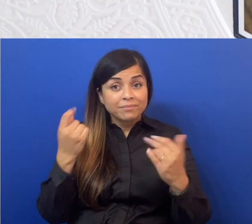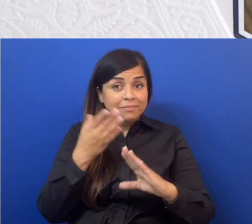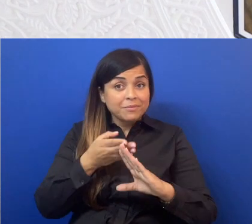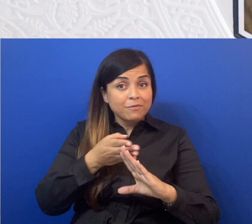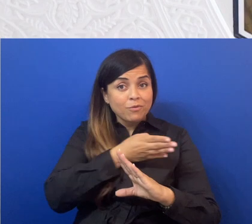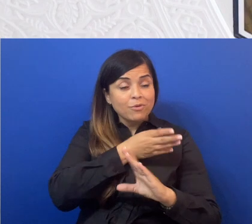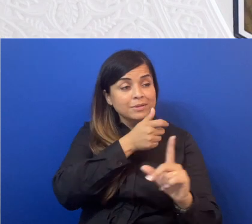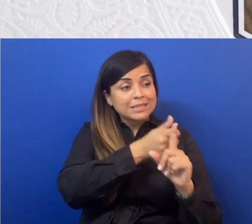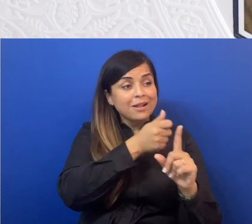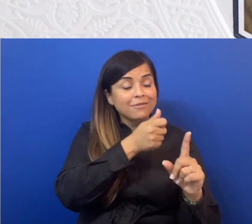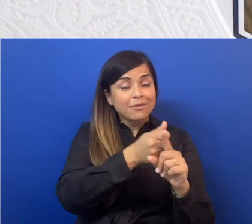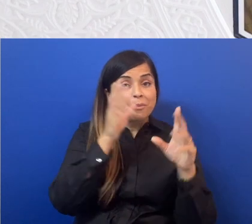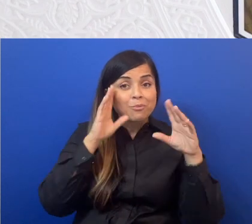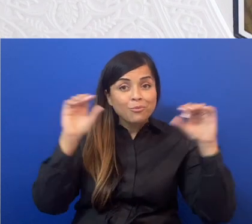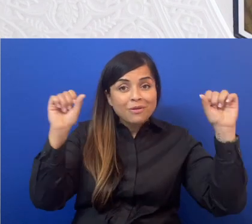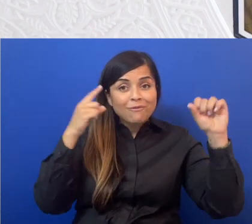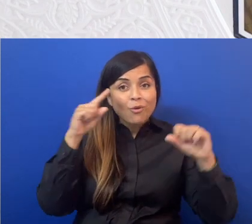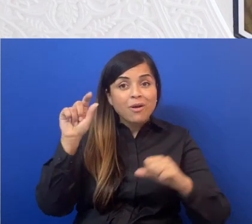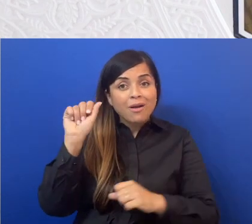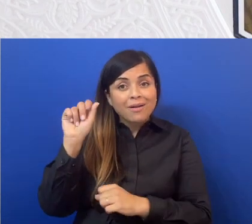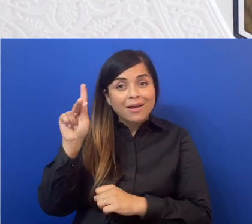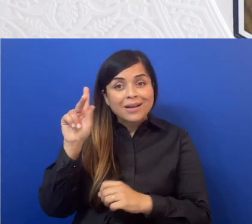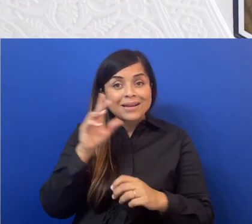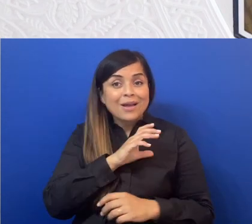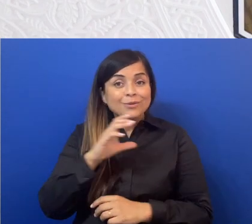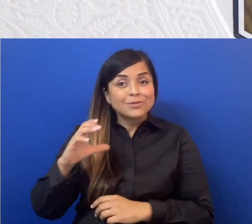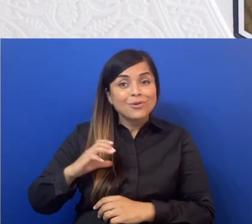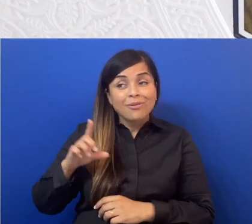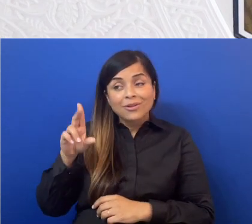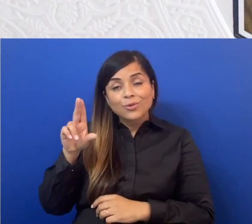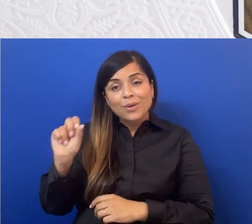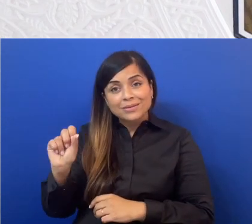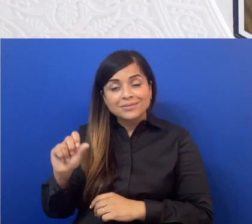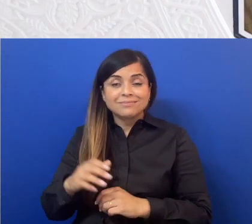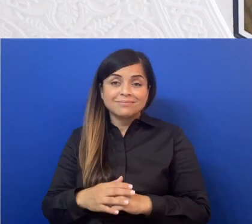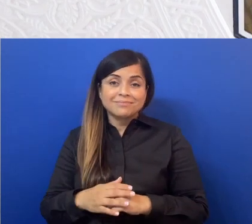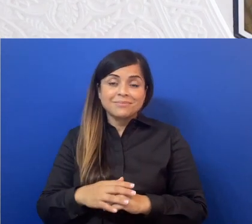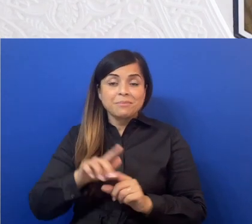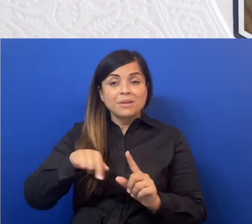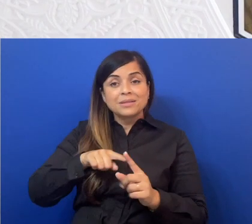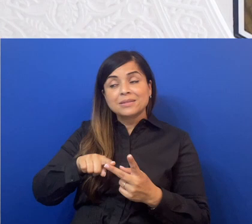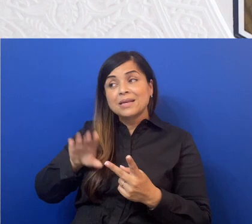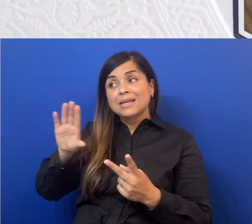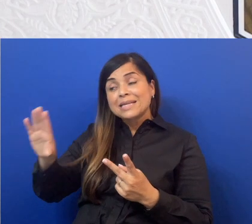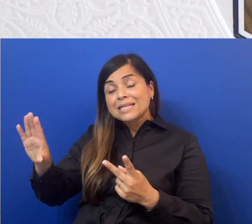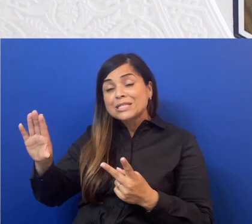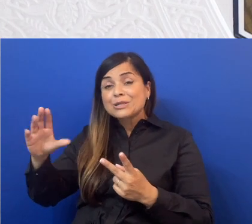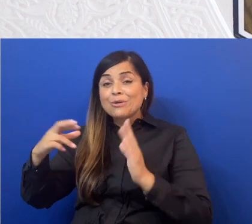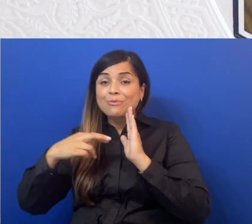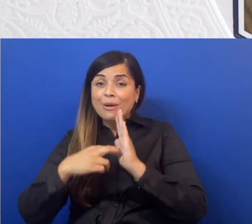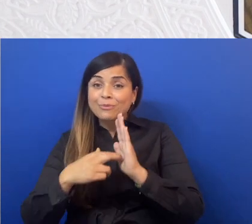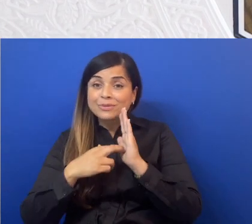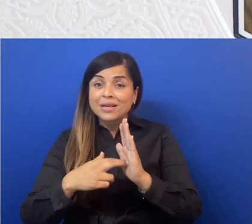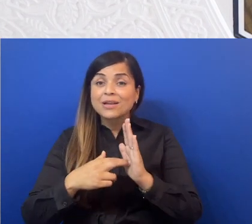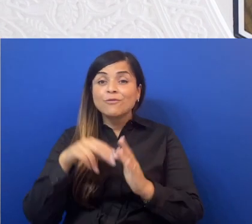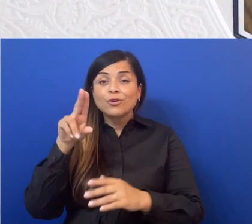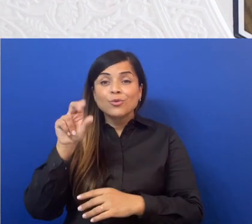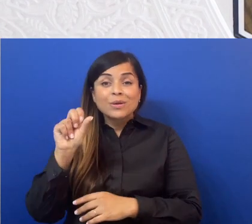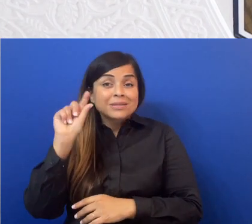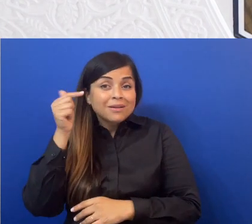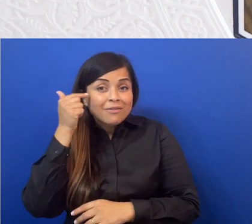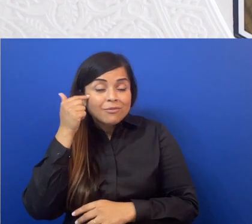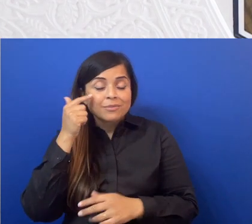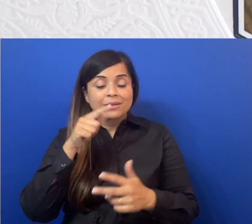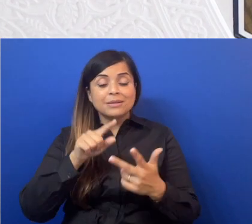served as president of the Aga Khan Council for the United States, and he was His Highness's representative to the United States government and